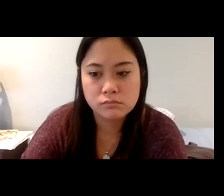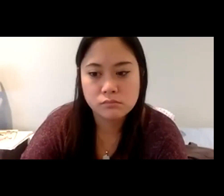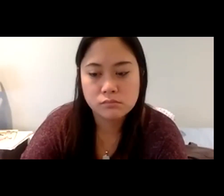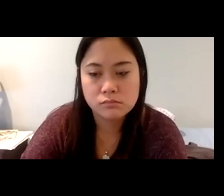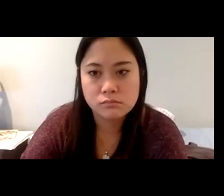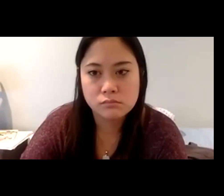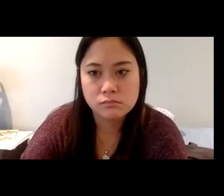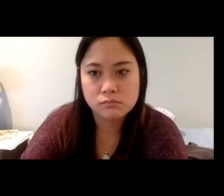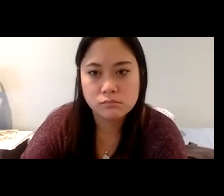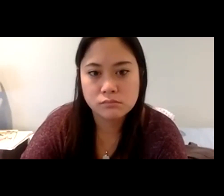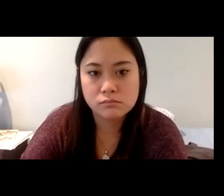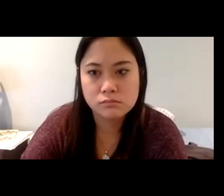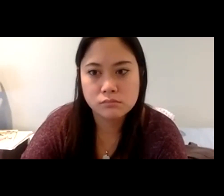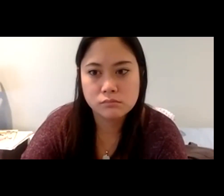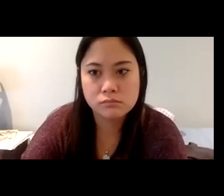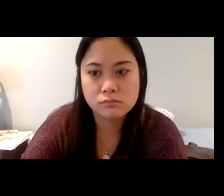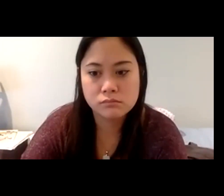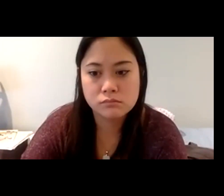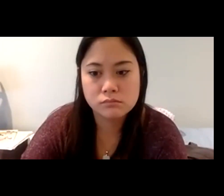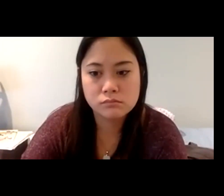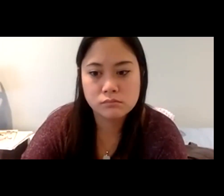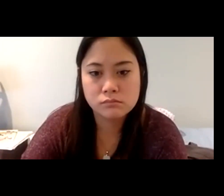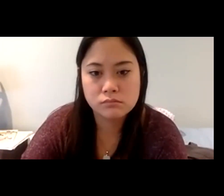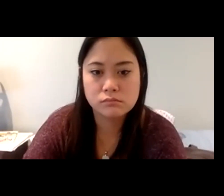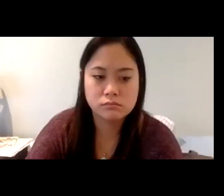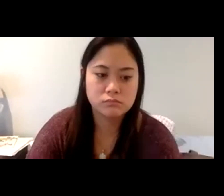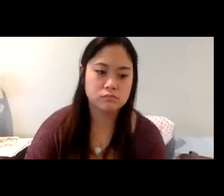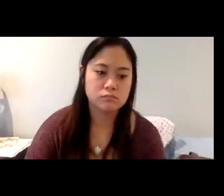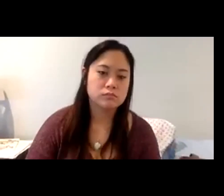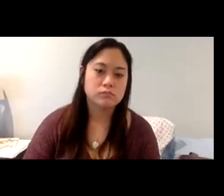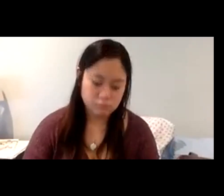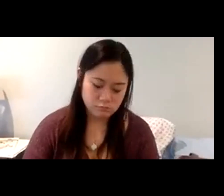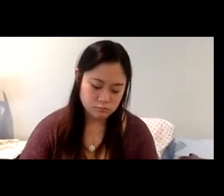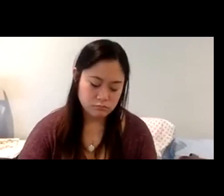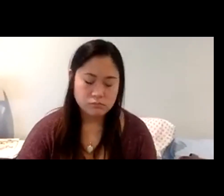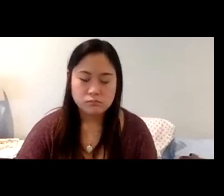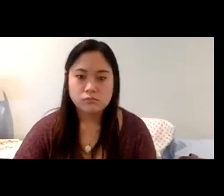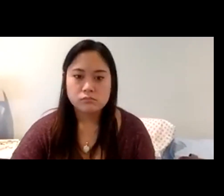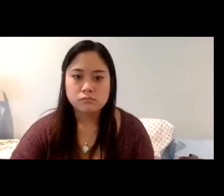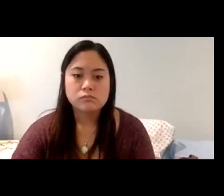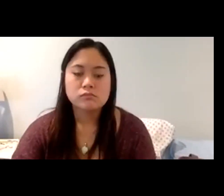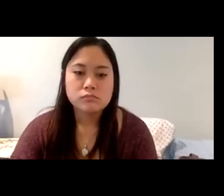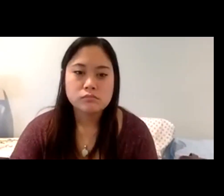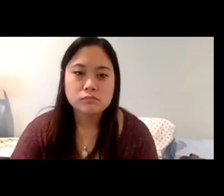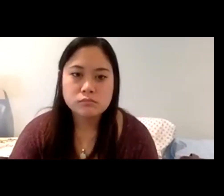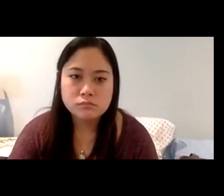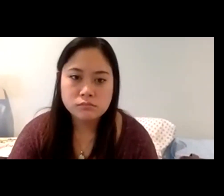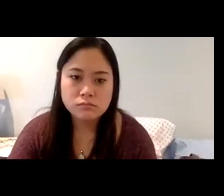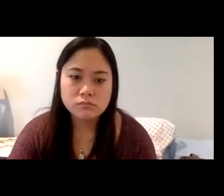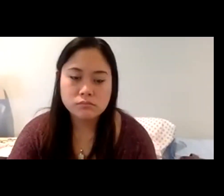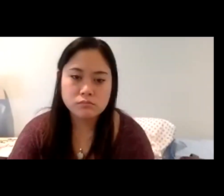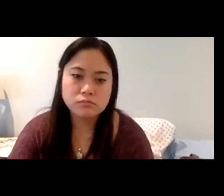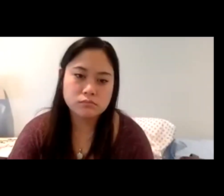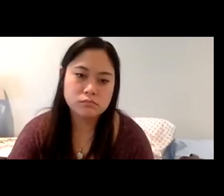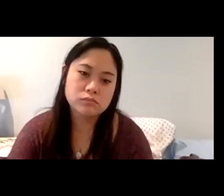updated to impact, you know, mental health issues? Because I think I saw a few codes, you know, on class, but I didn't see any,